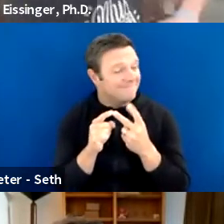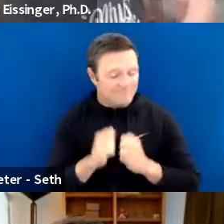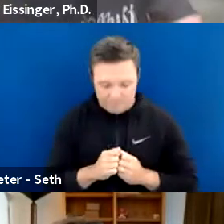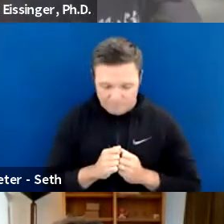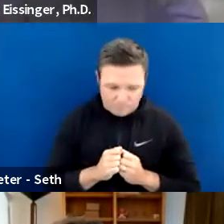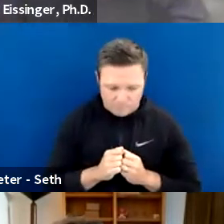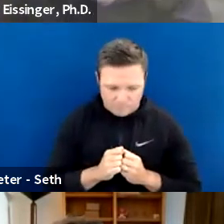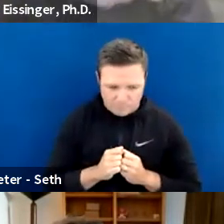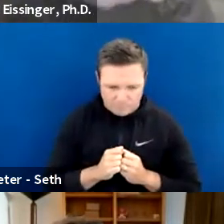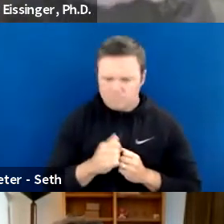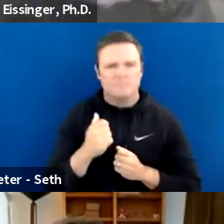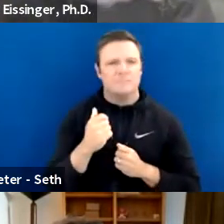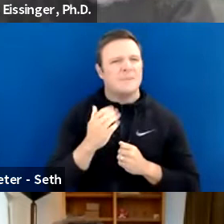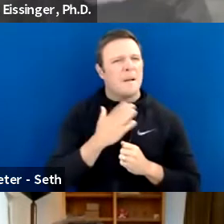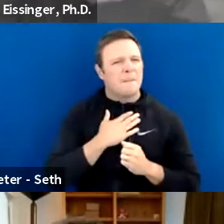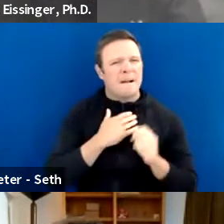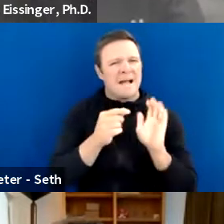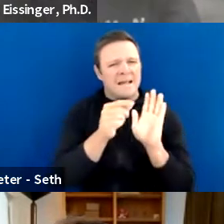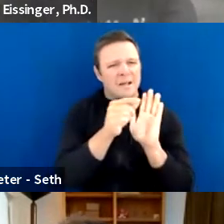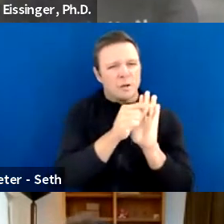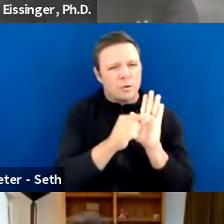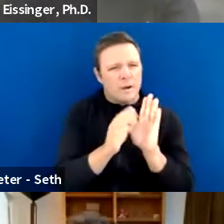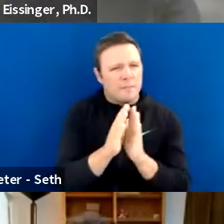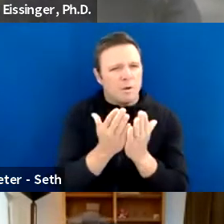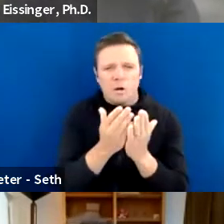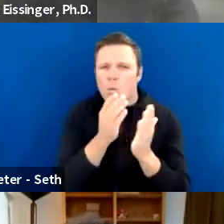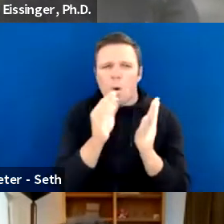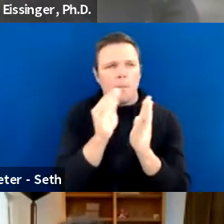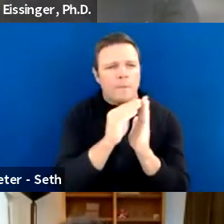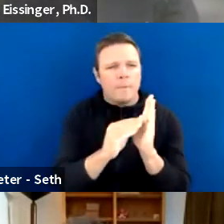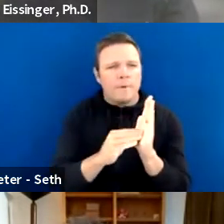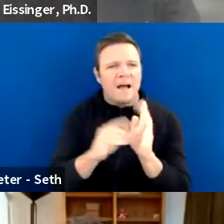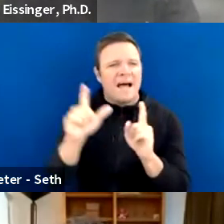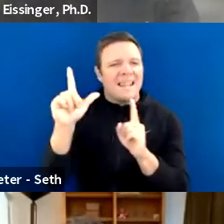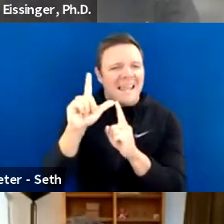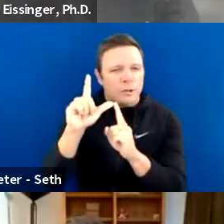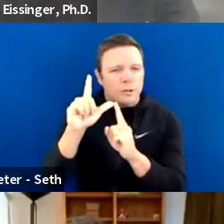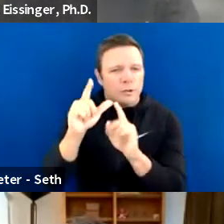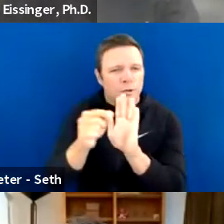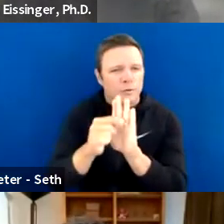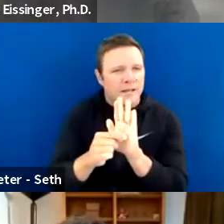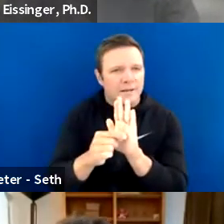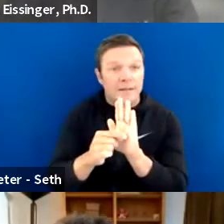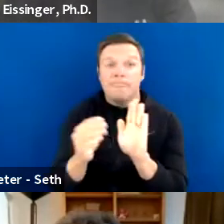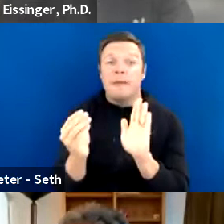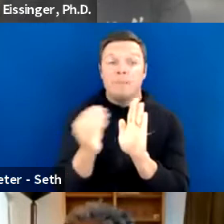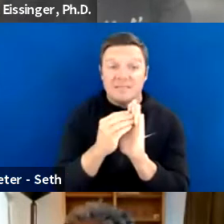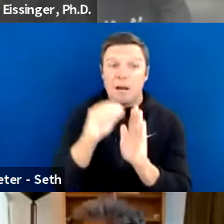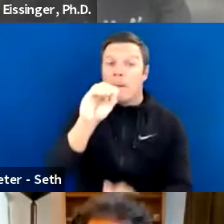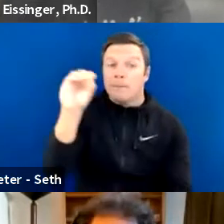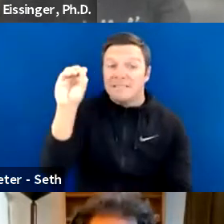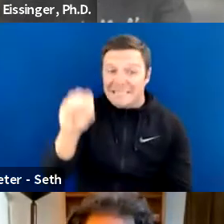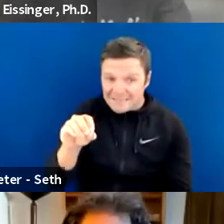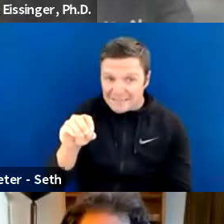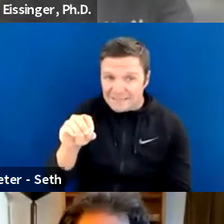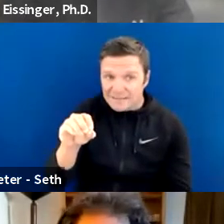I cannot get my grade books to list a letter grade. It'll list their percentage at the end,